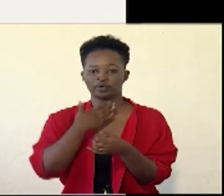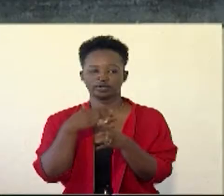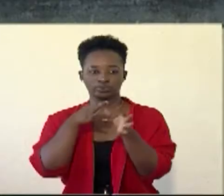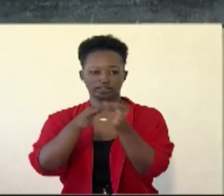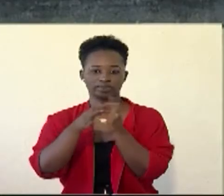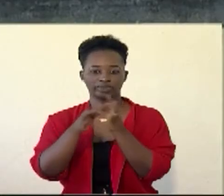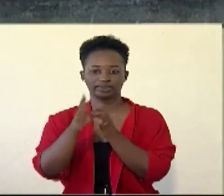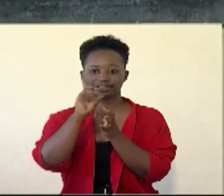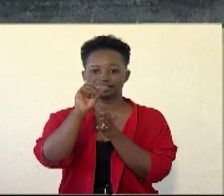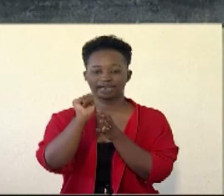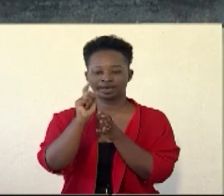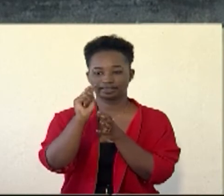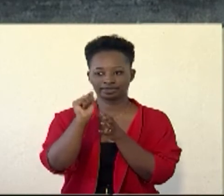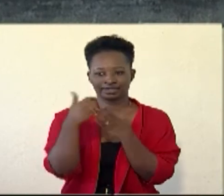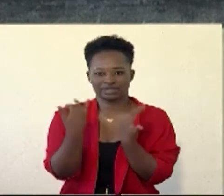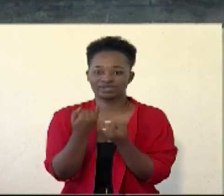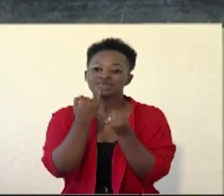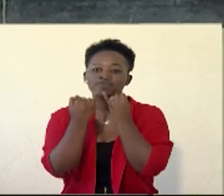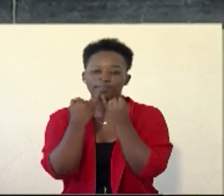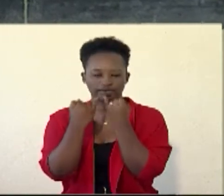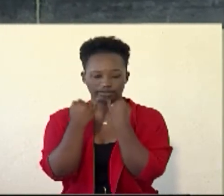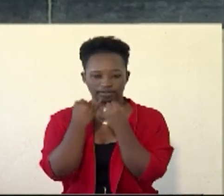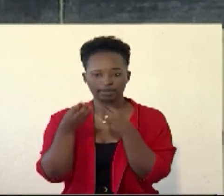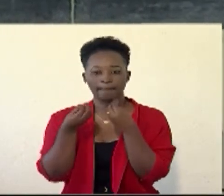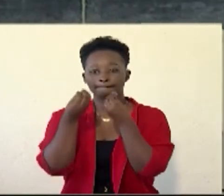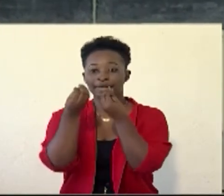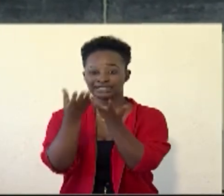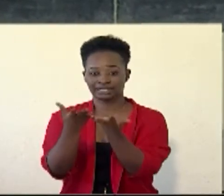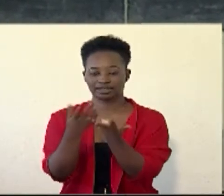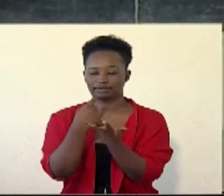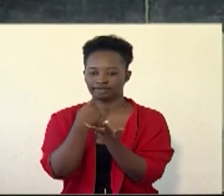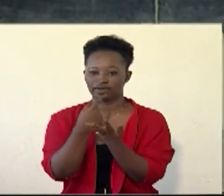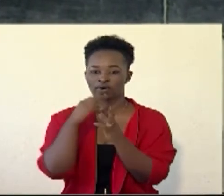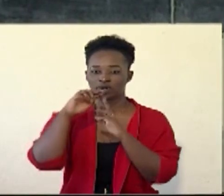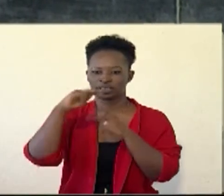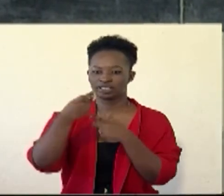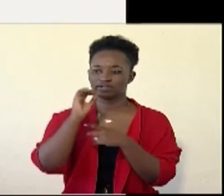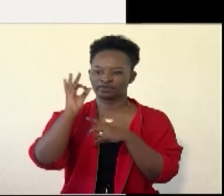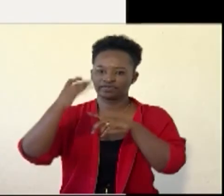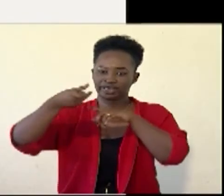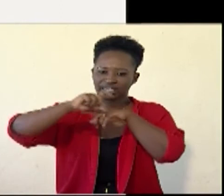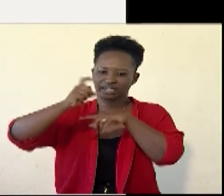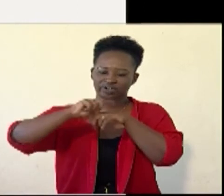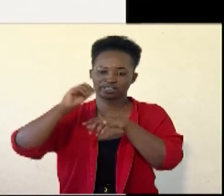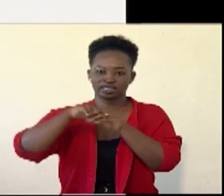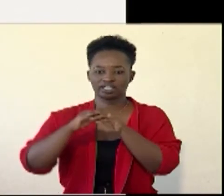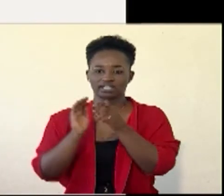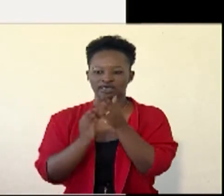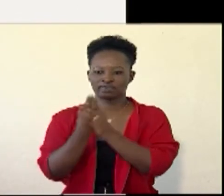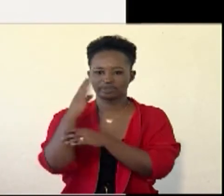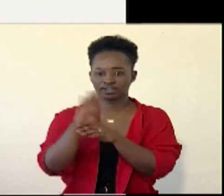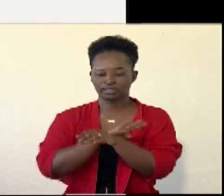the data, the information. Given that a result of increase in investment,